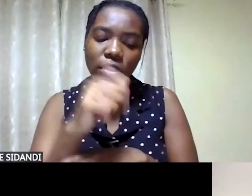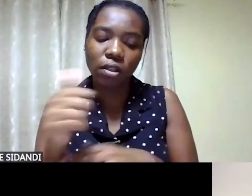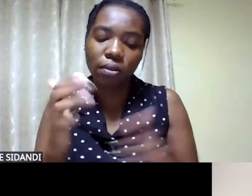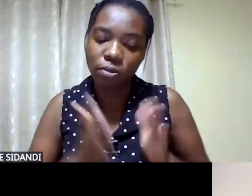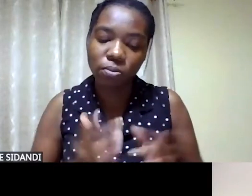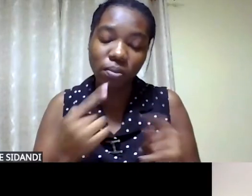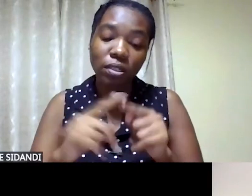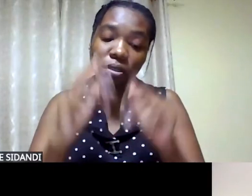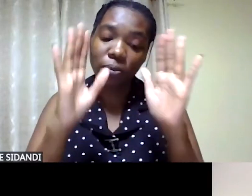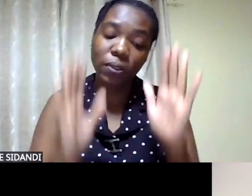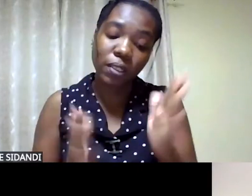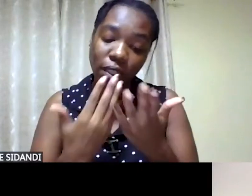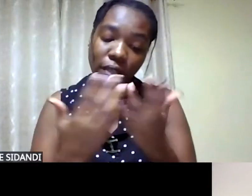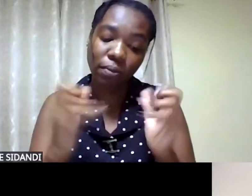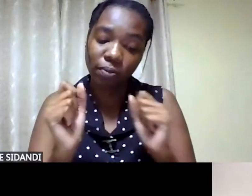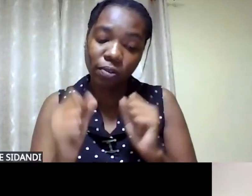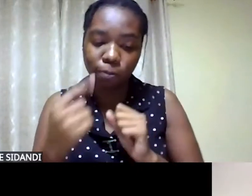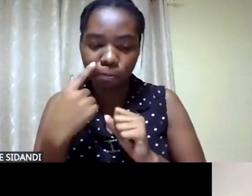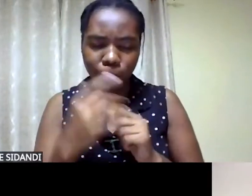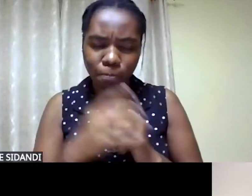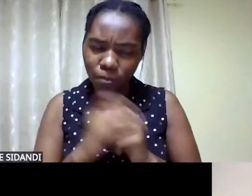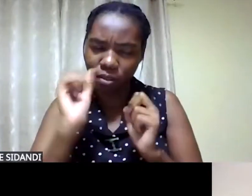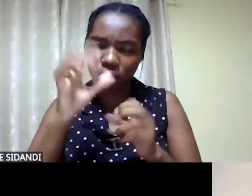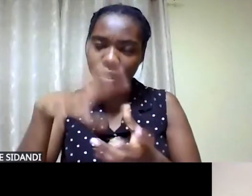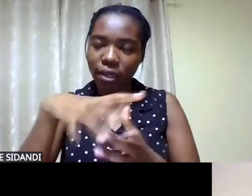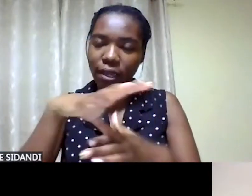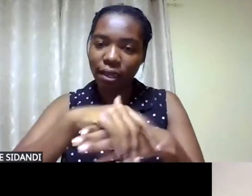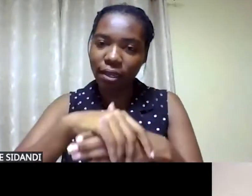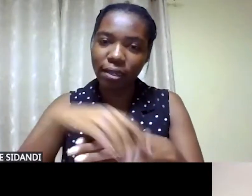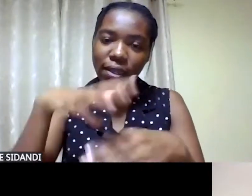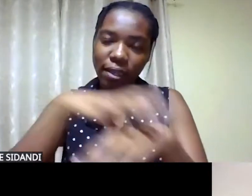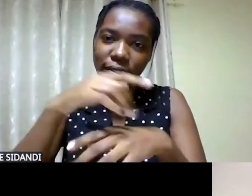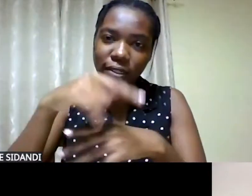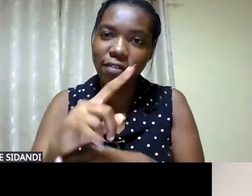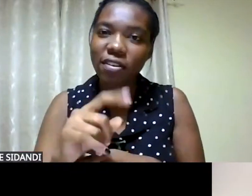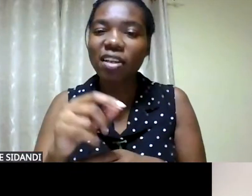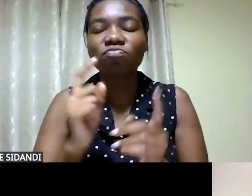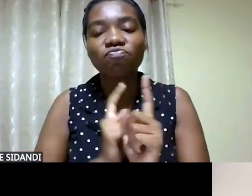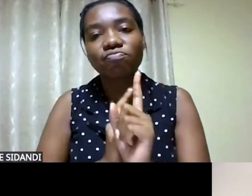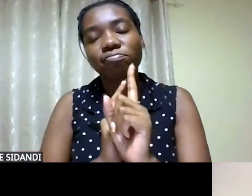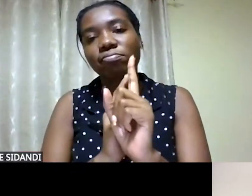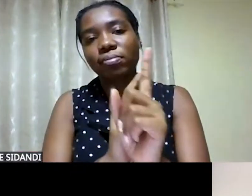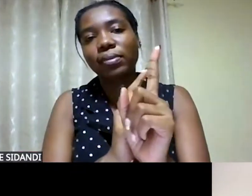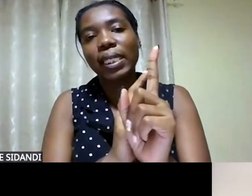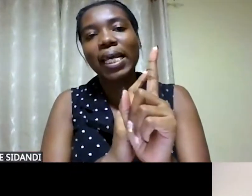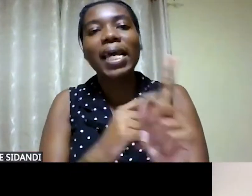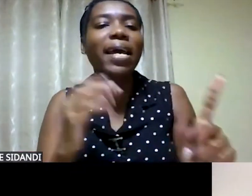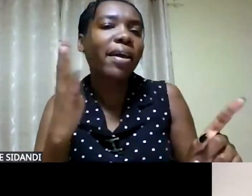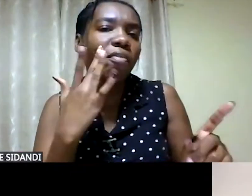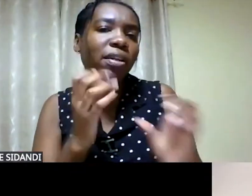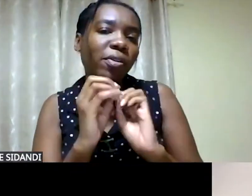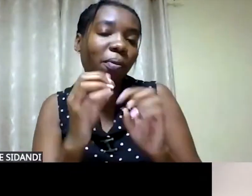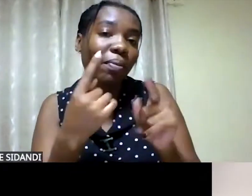is find yourself someone who can walk the journey with you. Hata kama si kila siku, but they